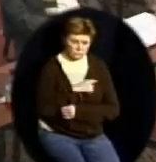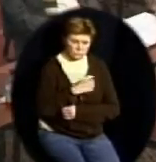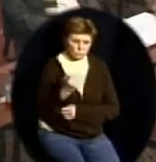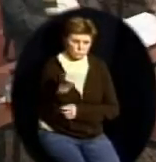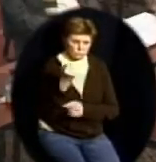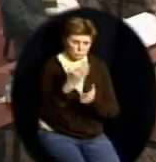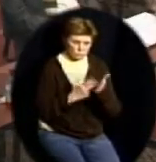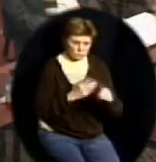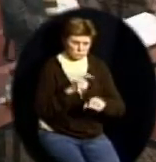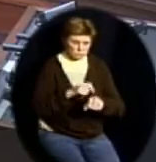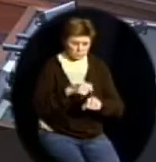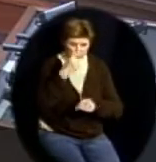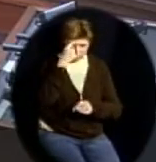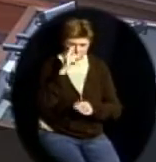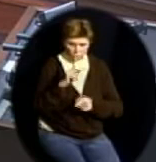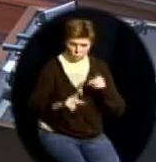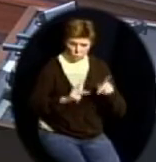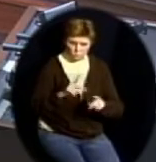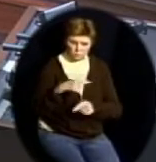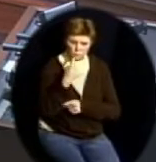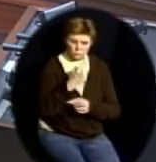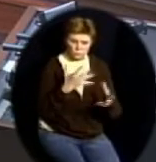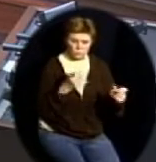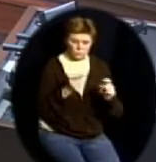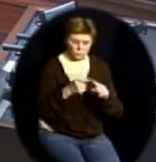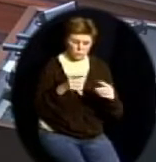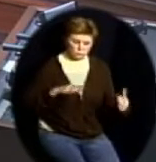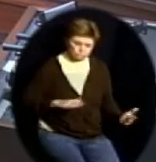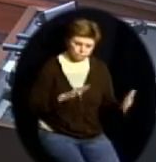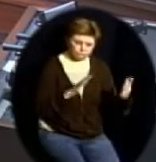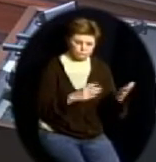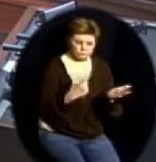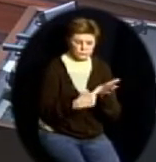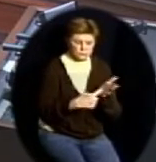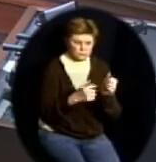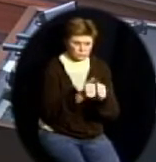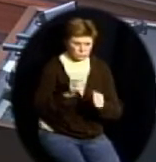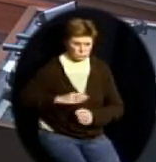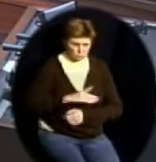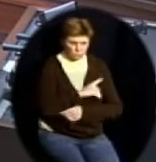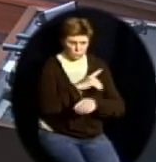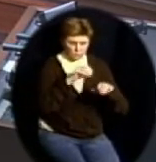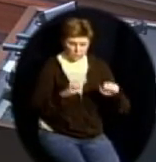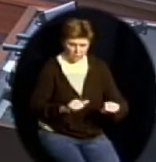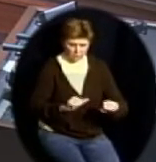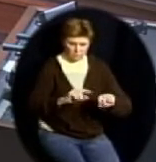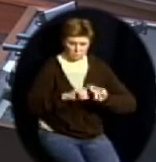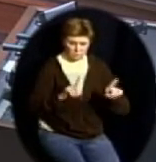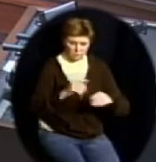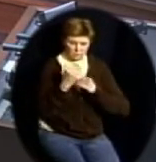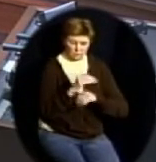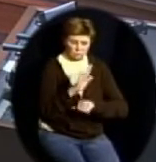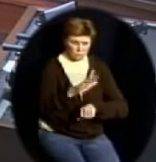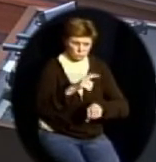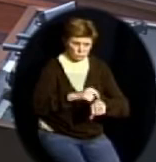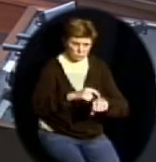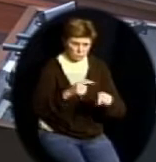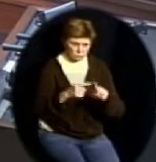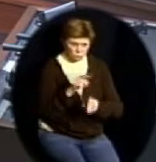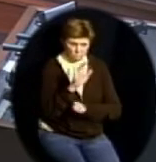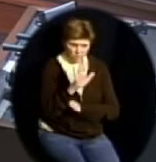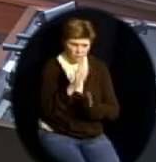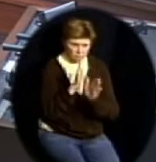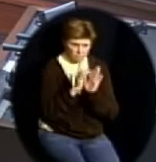the board. We request that individual speakers limit their comments to 5 minutes. The clerk will monitor the time and notify the speaker when the 5-minute time limit